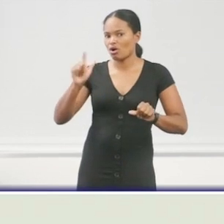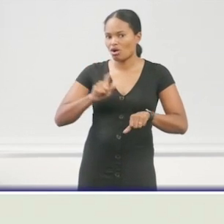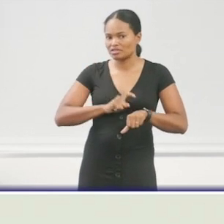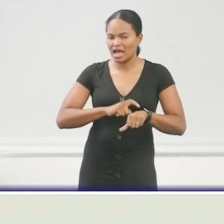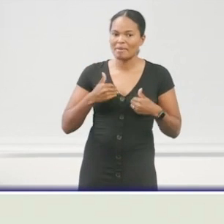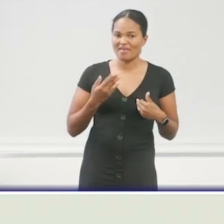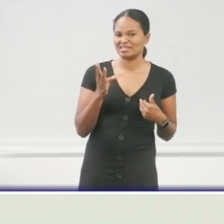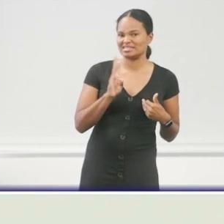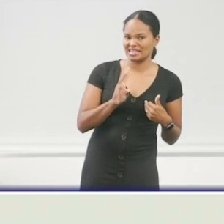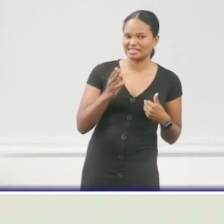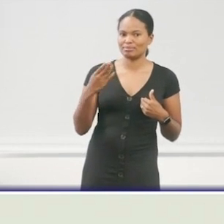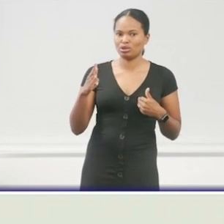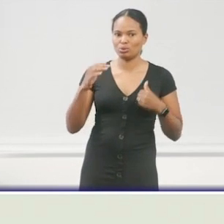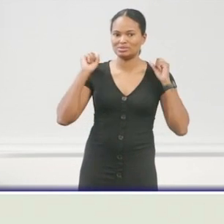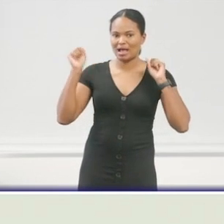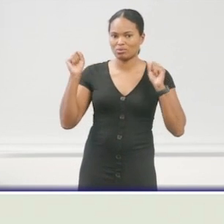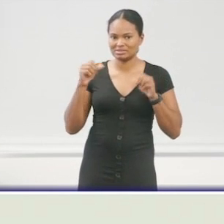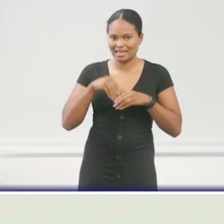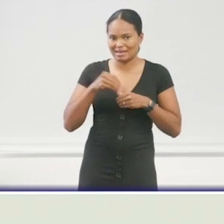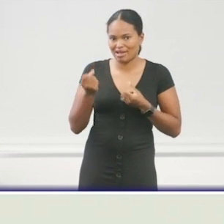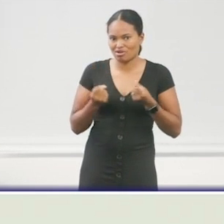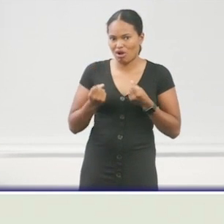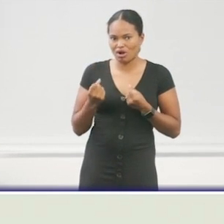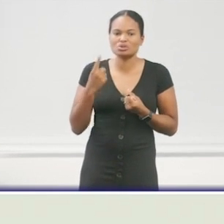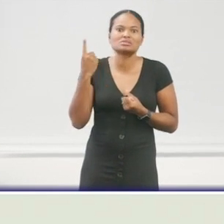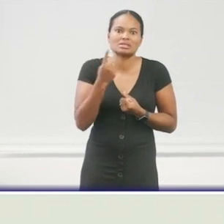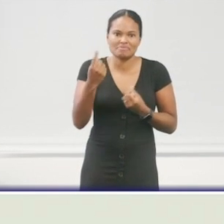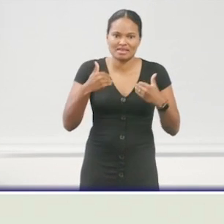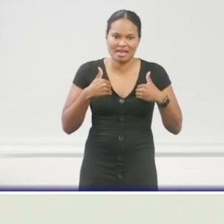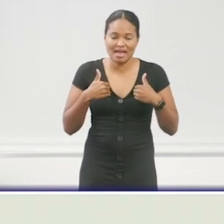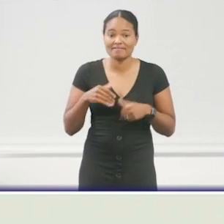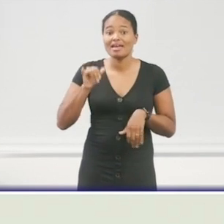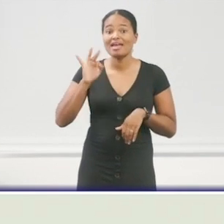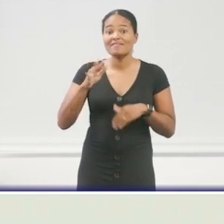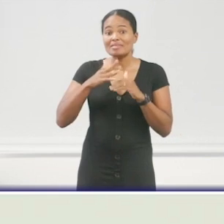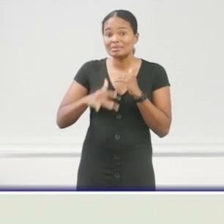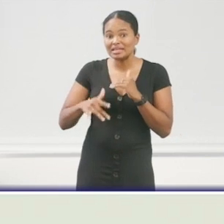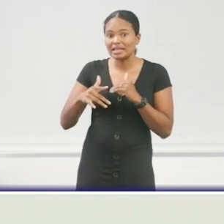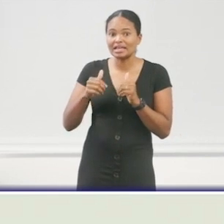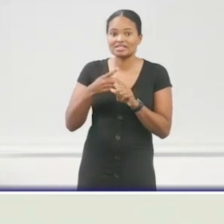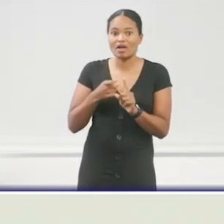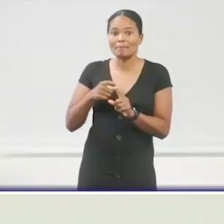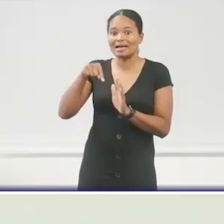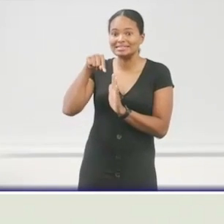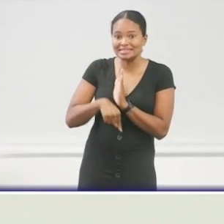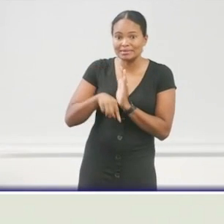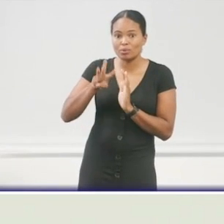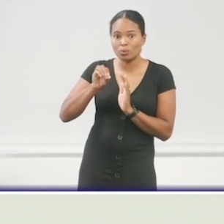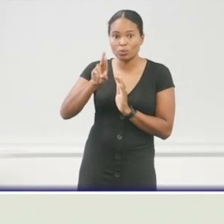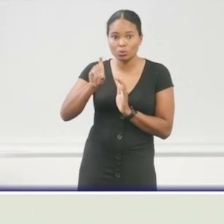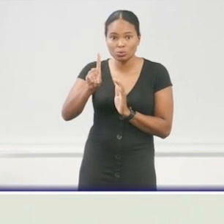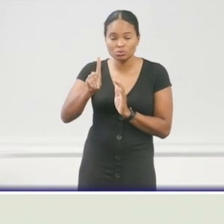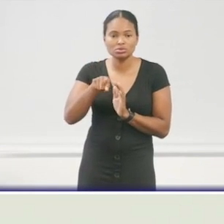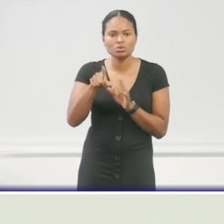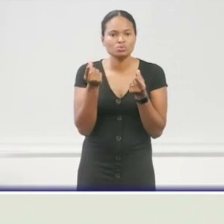in there. So I always have something going on, right? If the bleeding is from a deep wound, what you do want to do though, is you